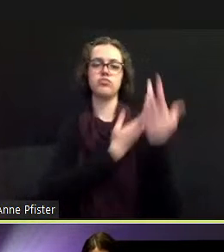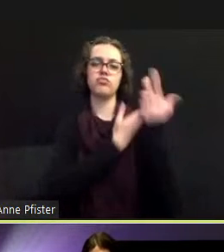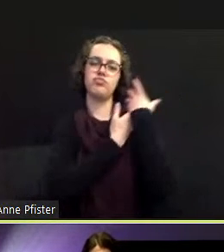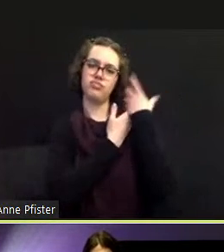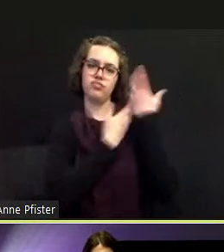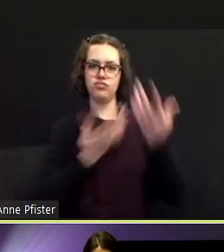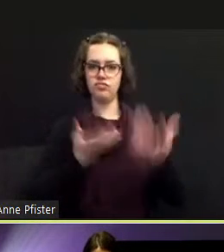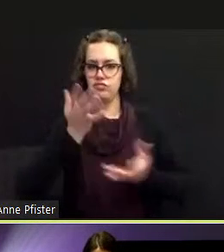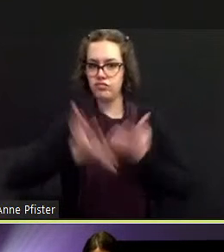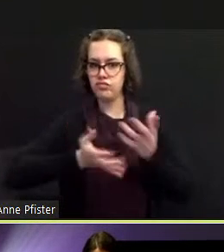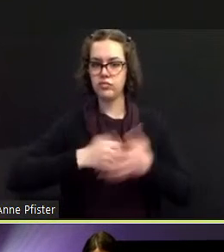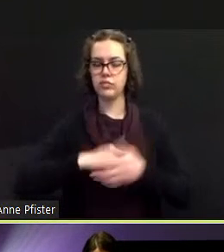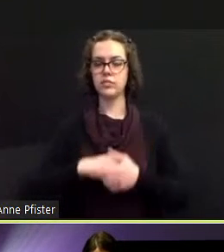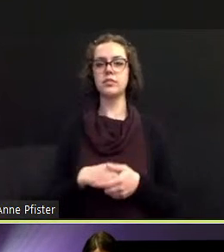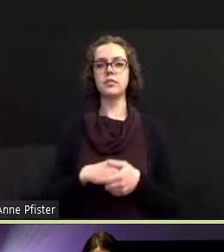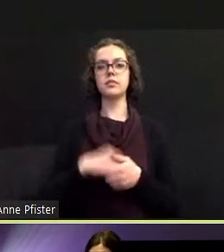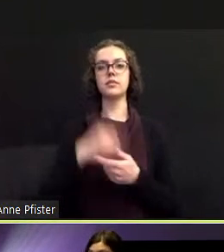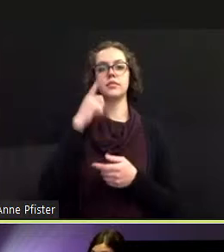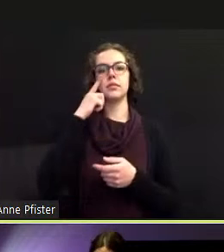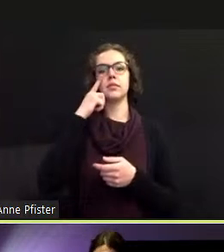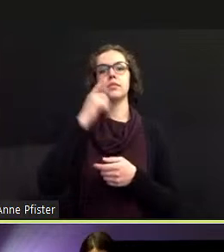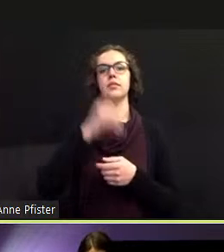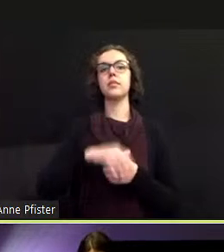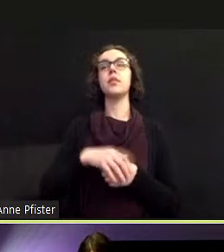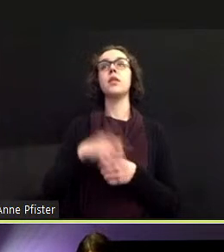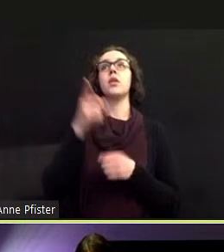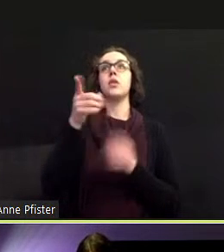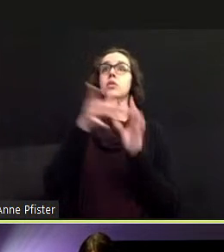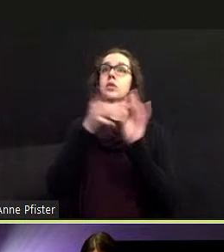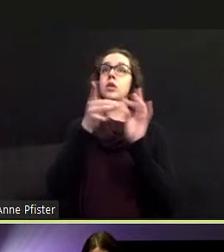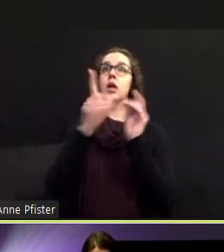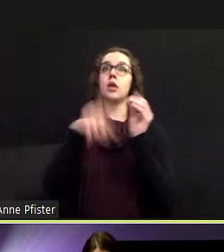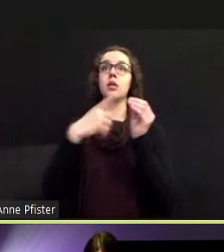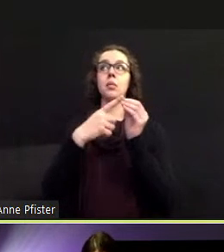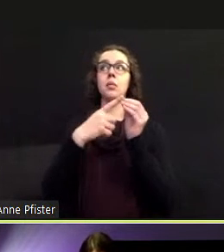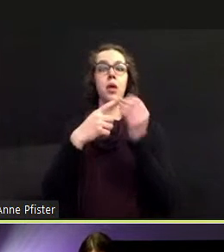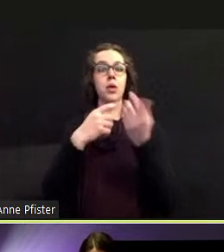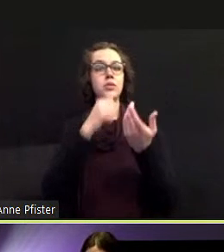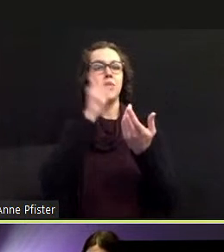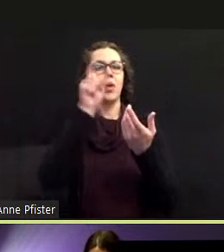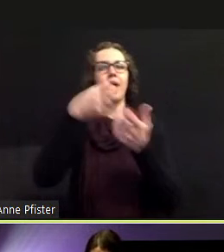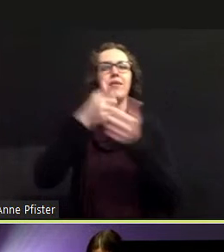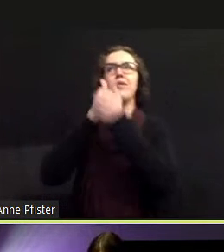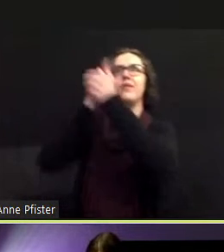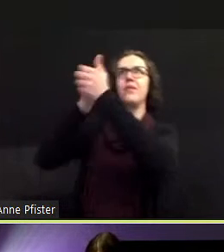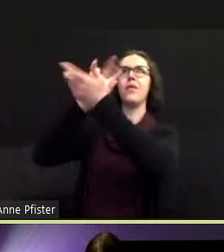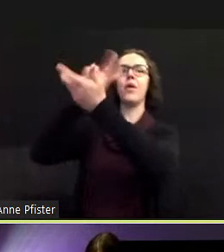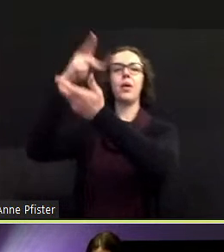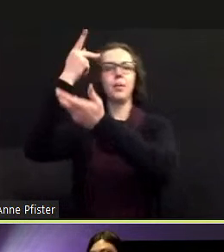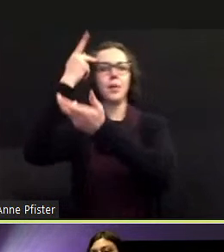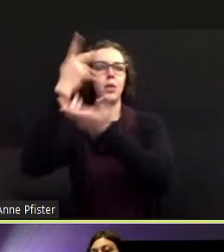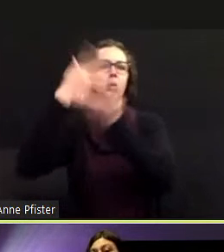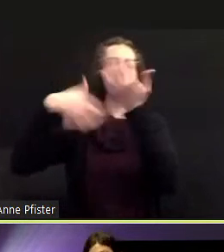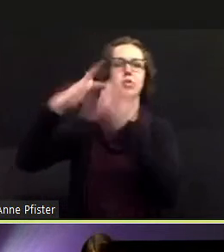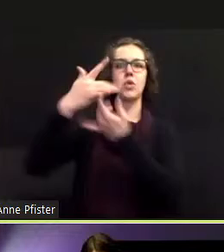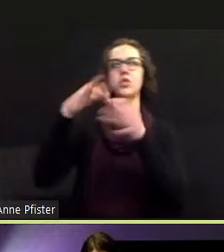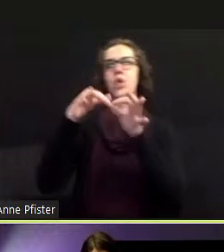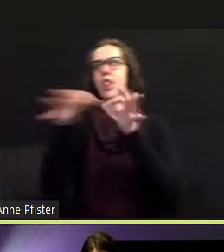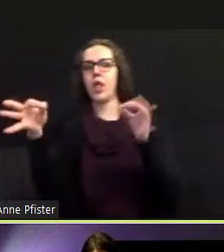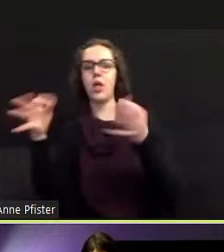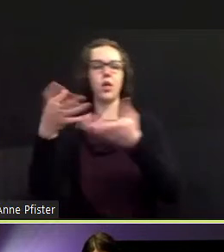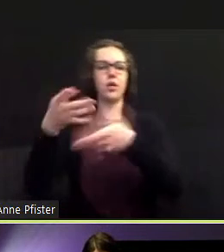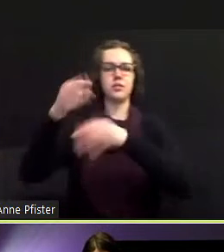daughter drawing on their linguistic repertoires without, quote, regard to the watchful adherence to socially and politically defined boundaries of named languages, but